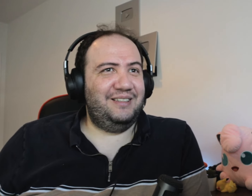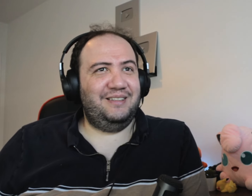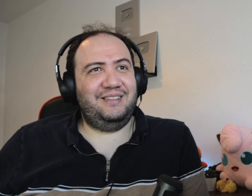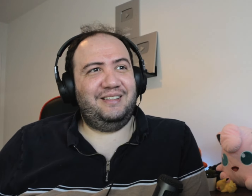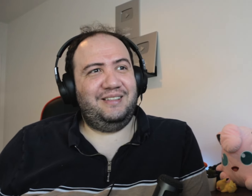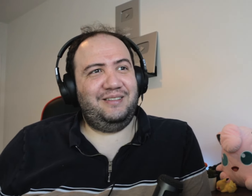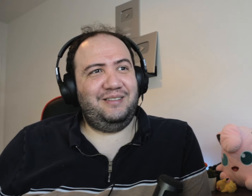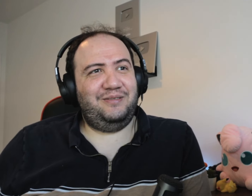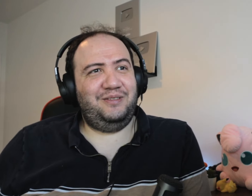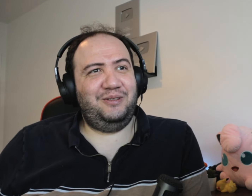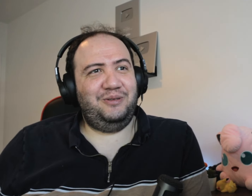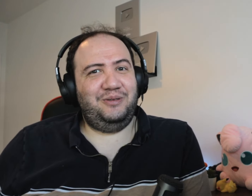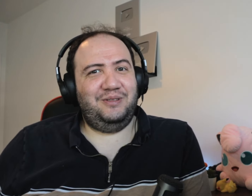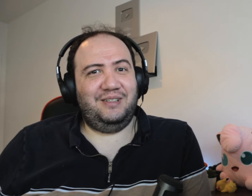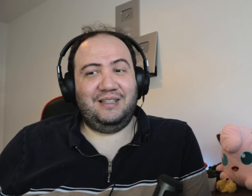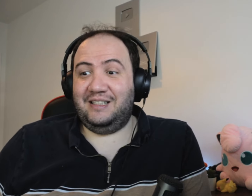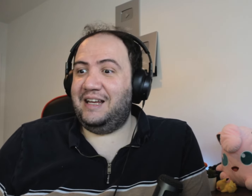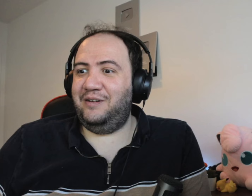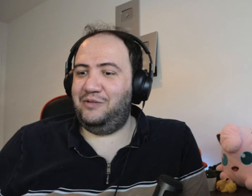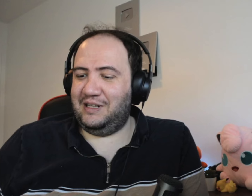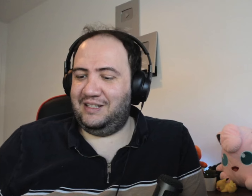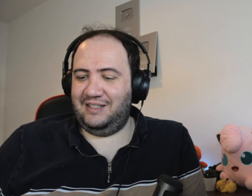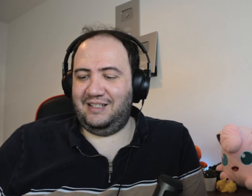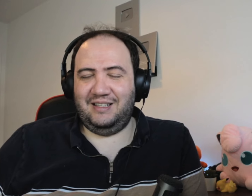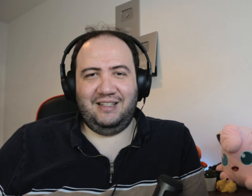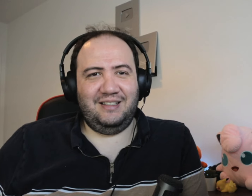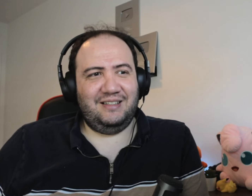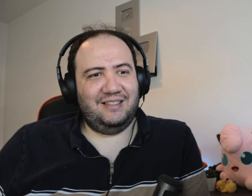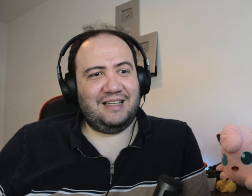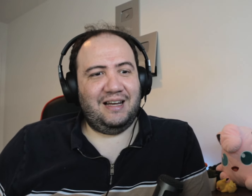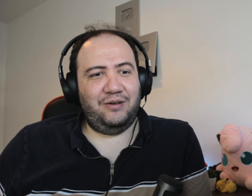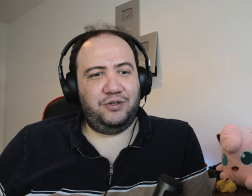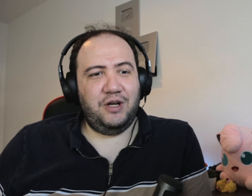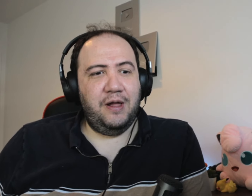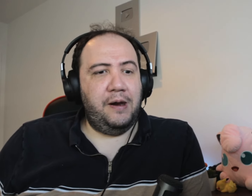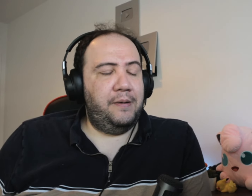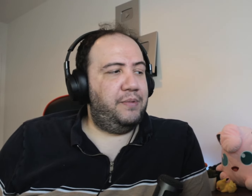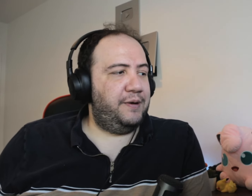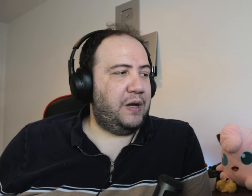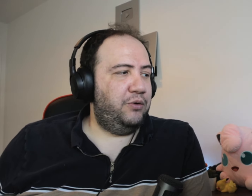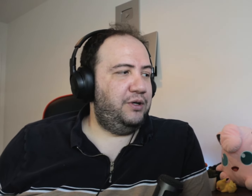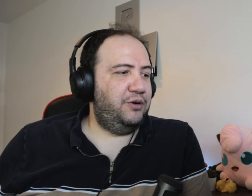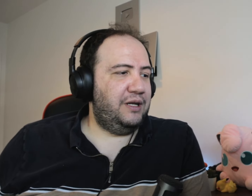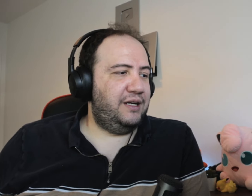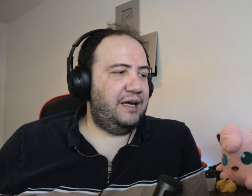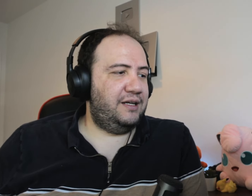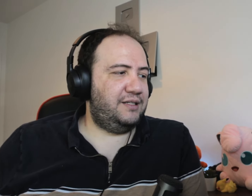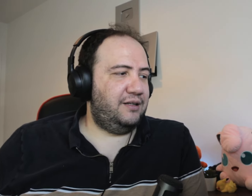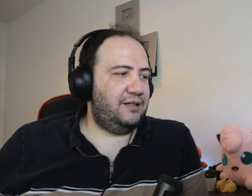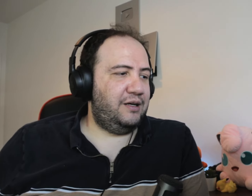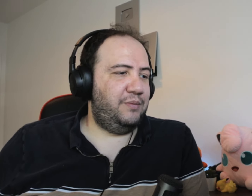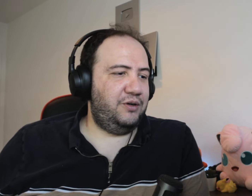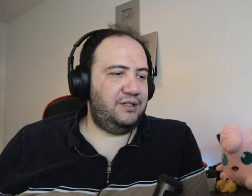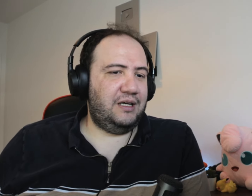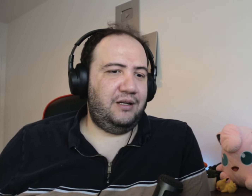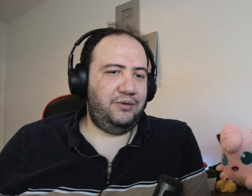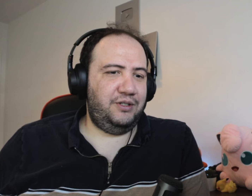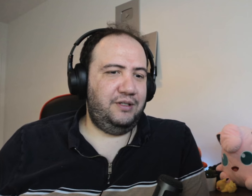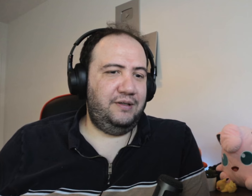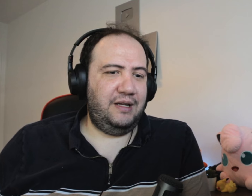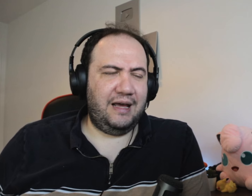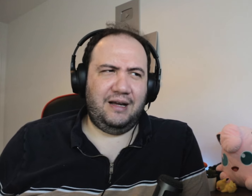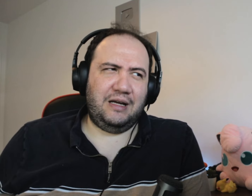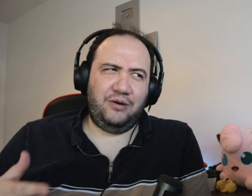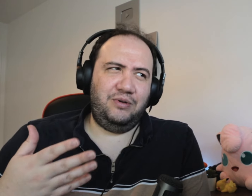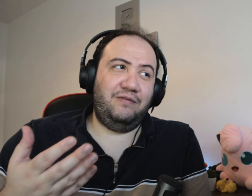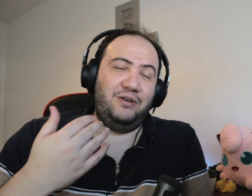A few Like taking a few lessons In sign language But I only know like ASL Like American Sign Language